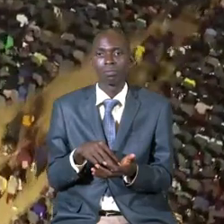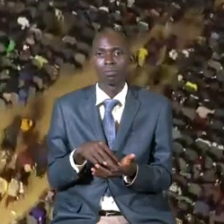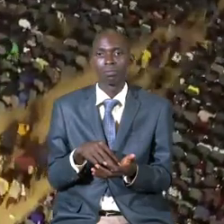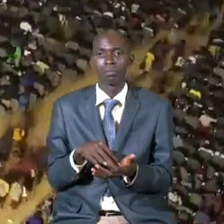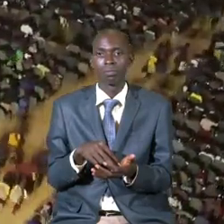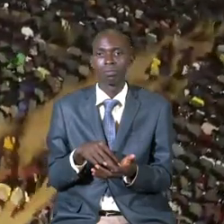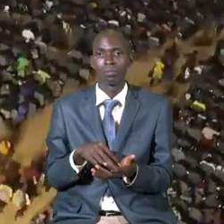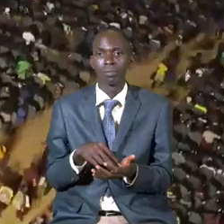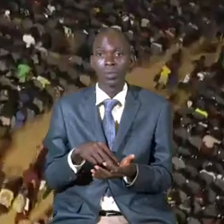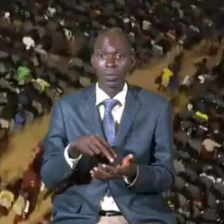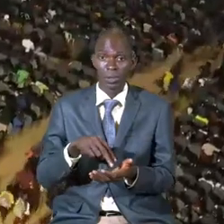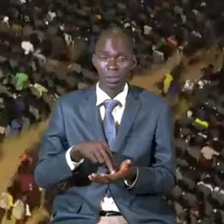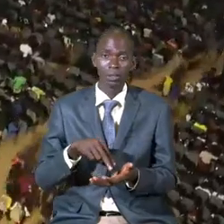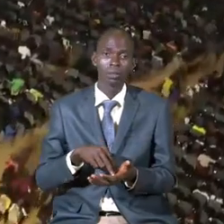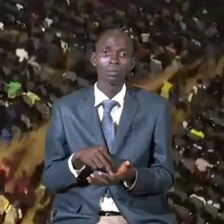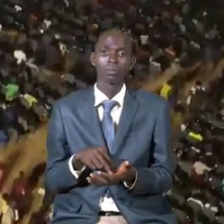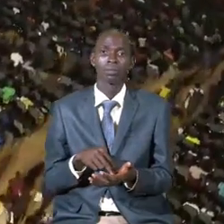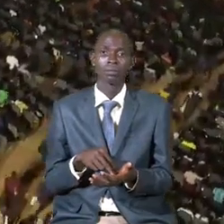right there